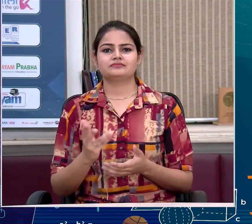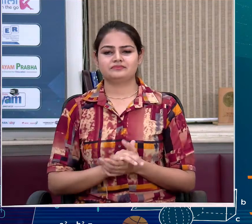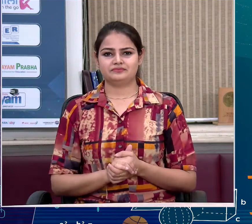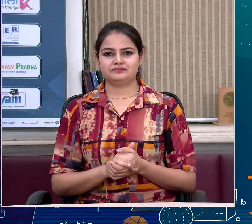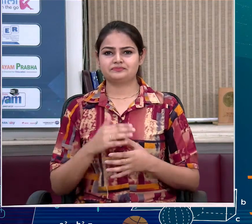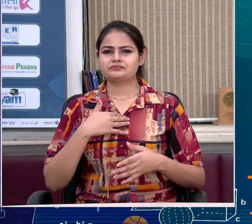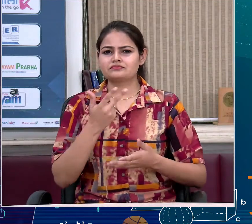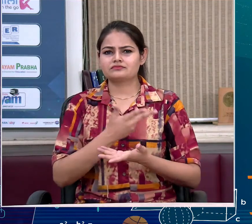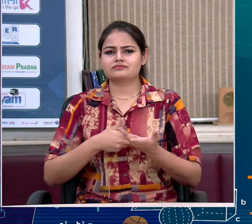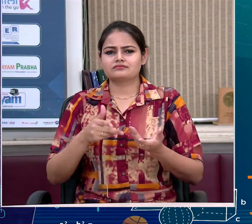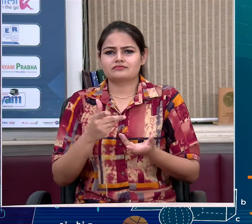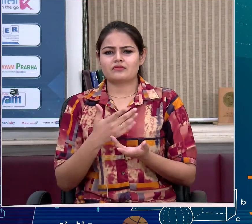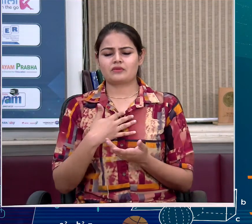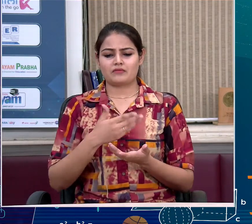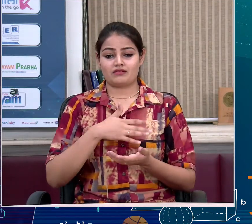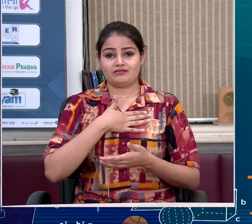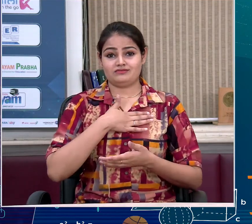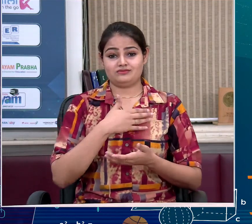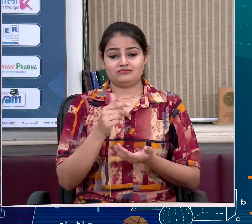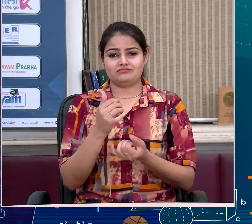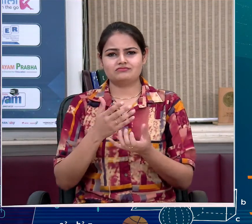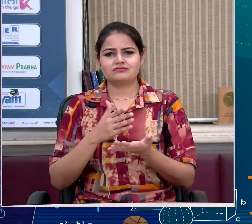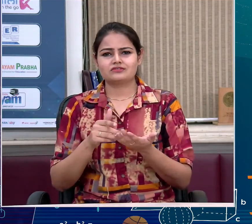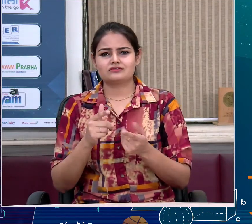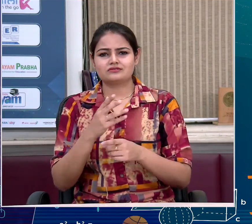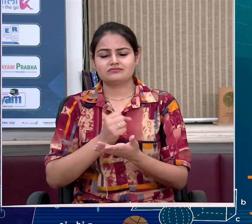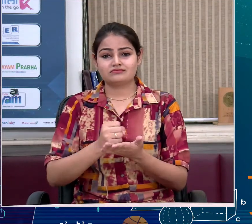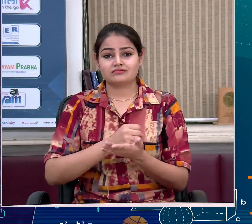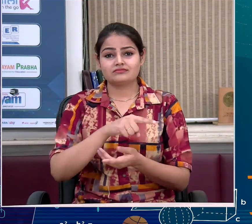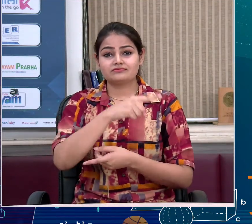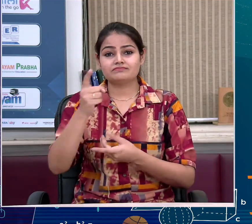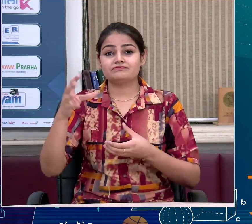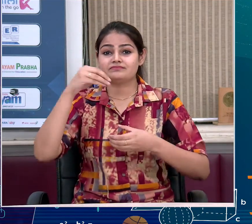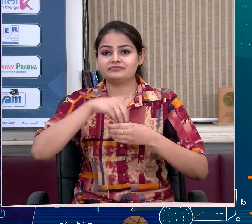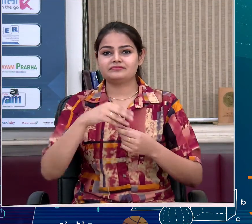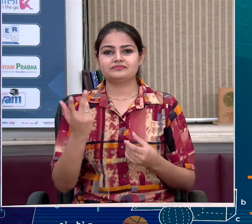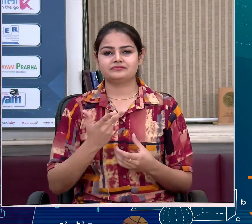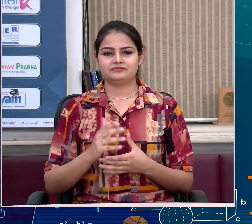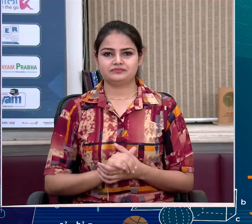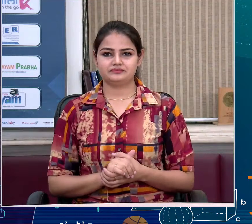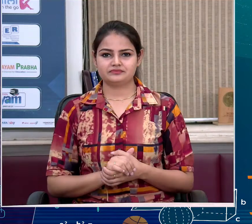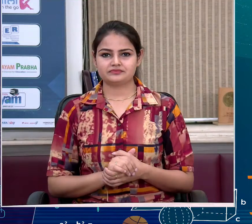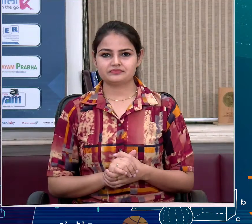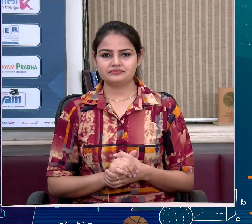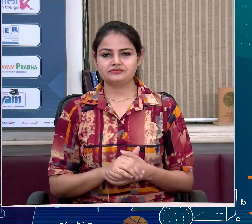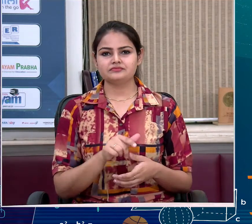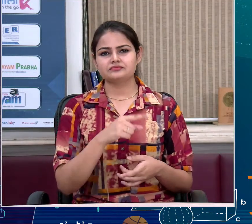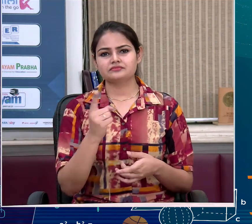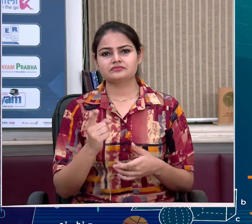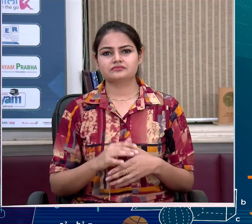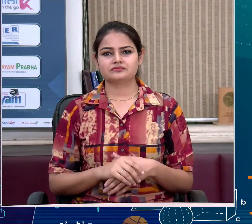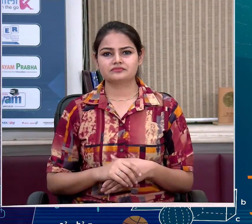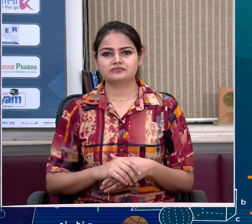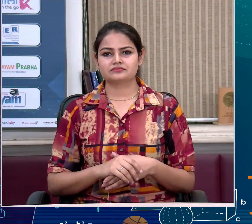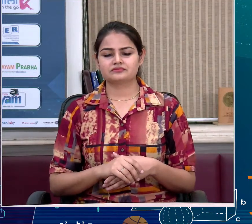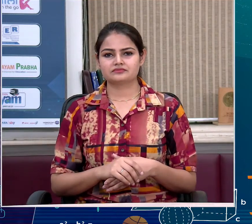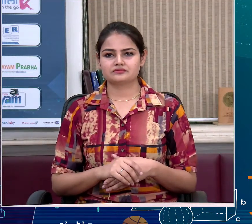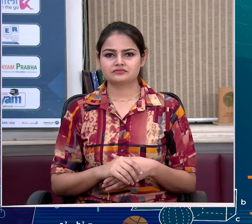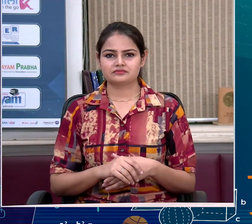of the strategies in my lesson, and maybe we can just start with the lesson and then we can discuss it